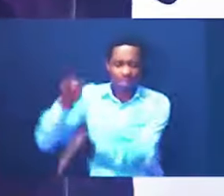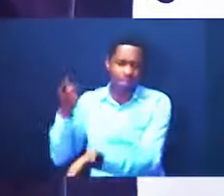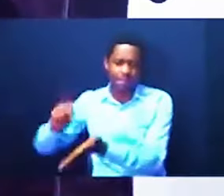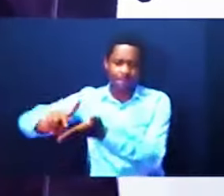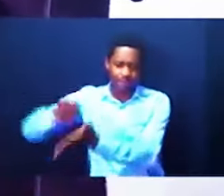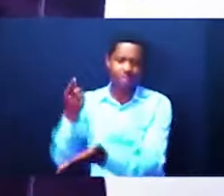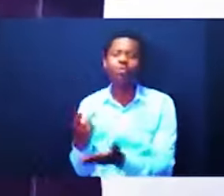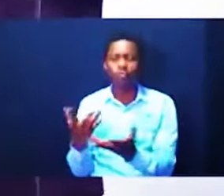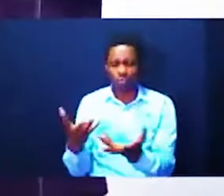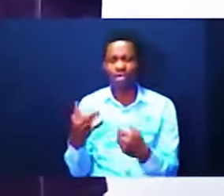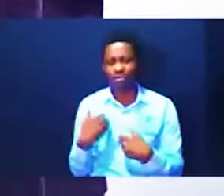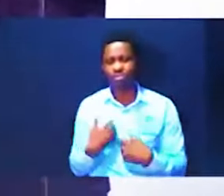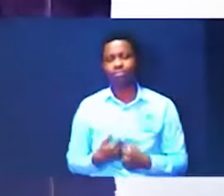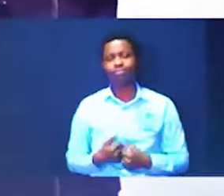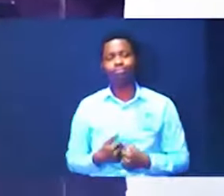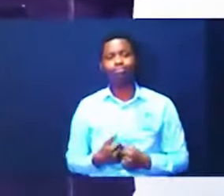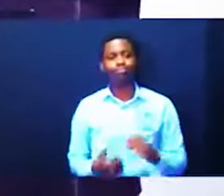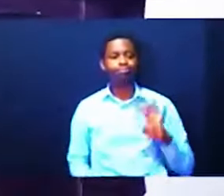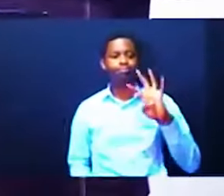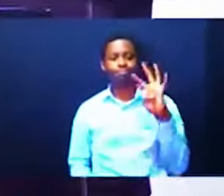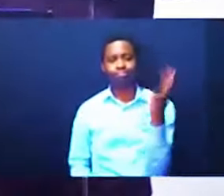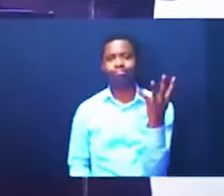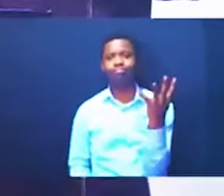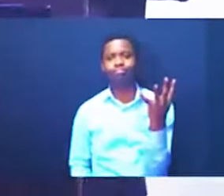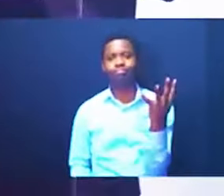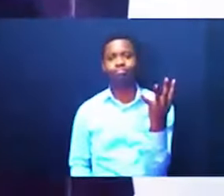Number 4, you